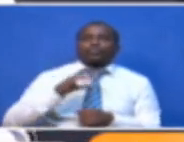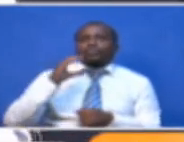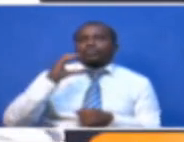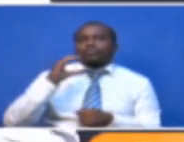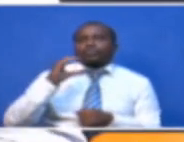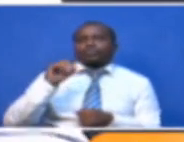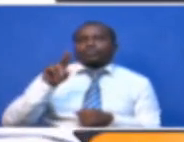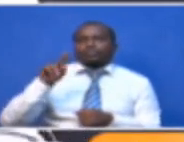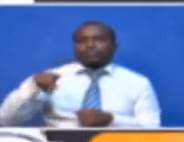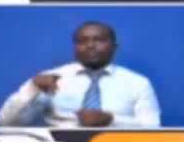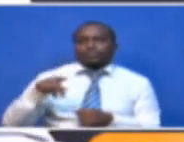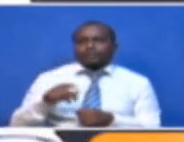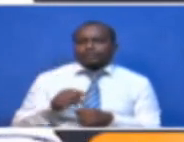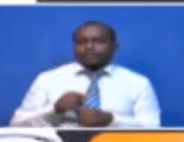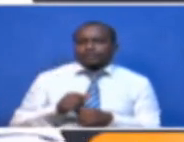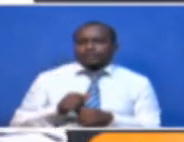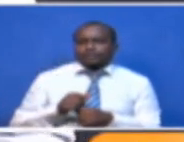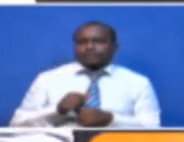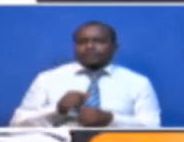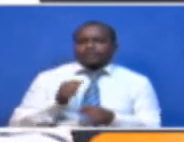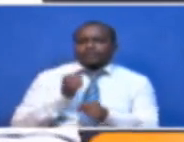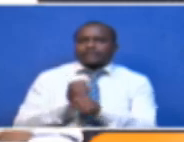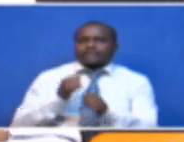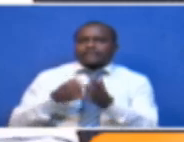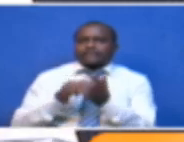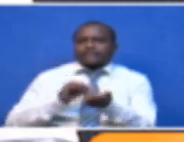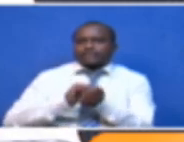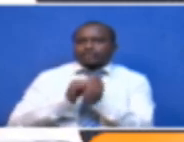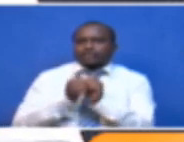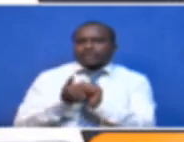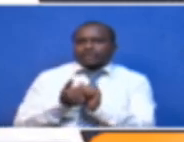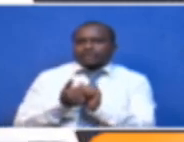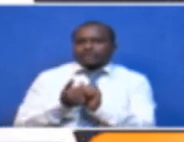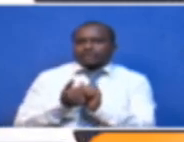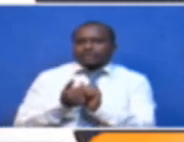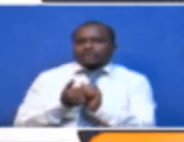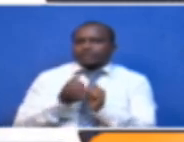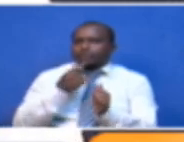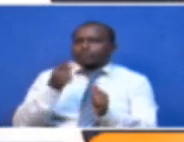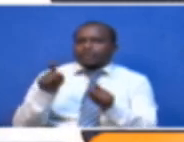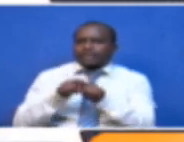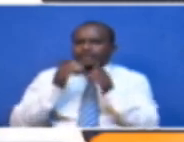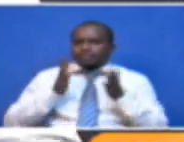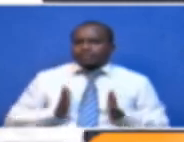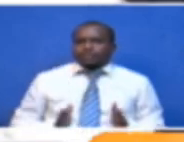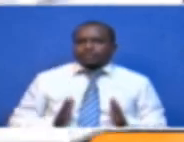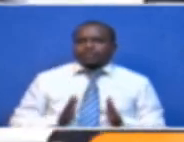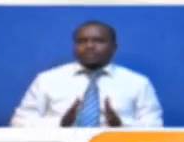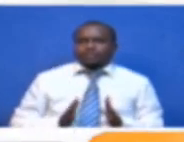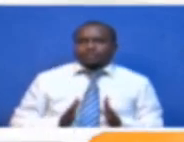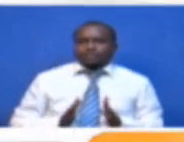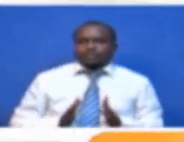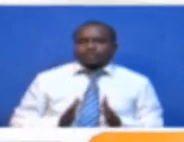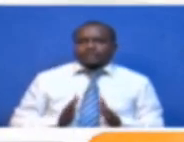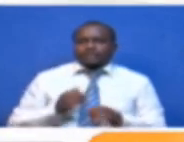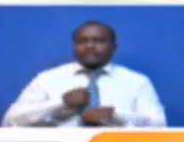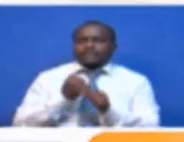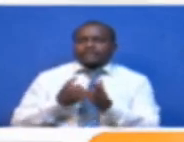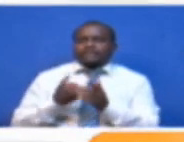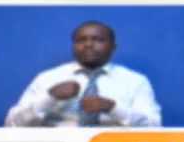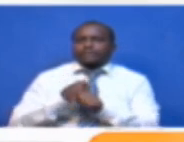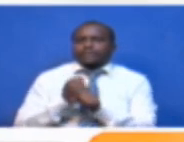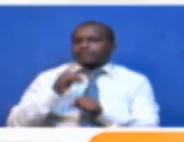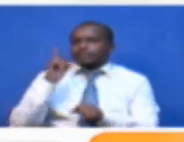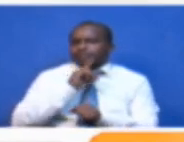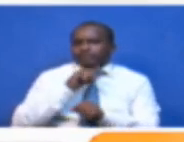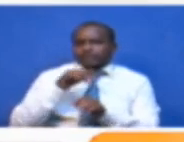let me put it this way. Did the coup change Moi as a person? Did it harden him? Because before